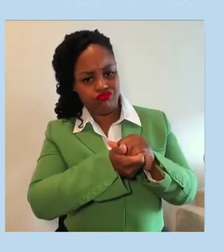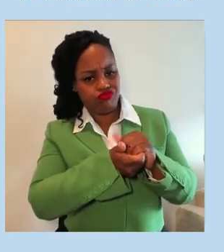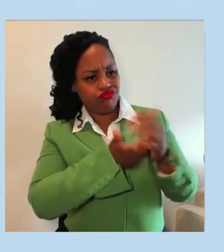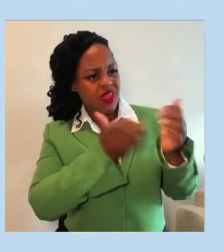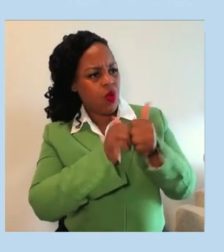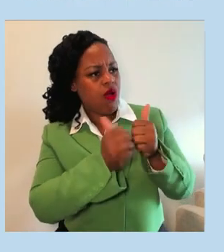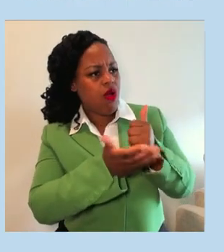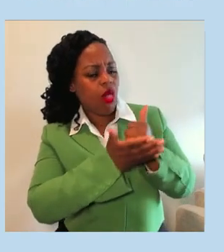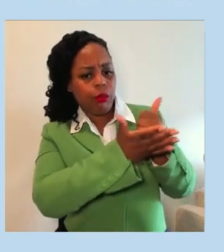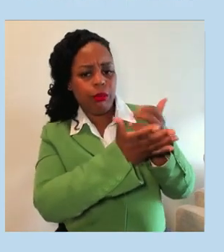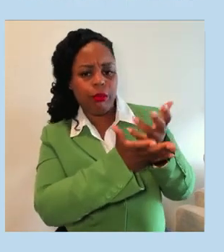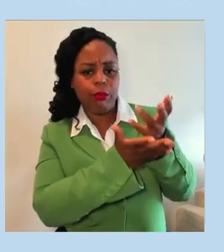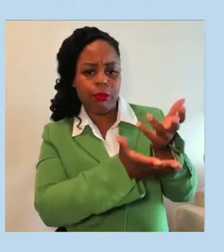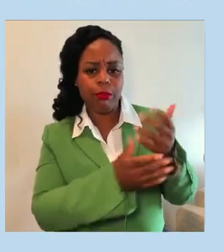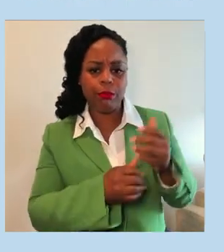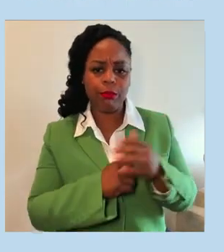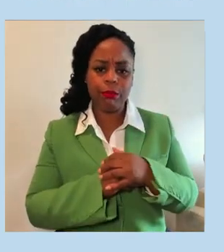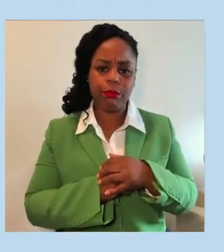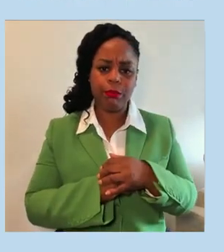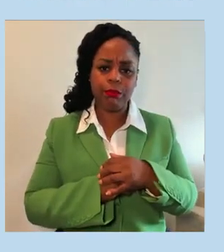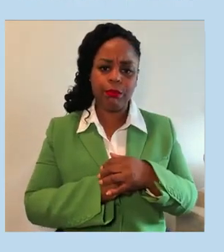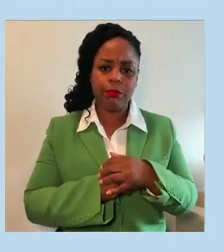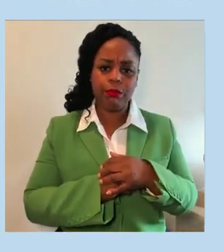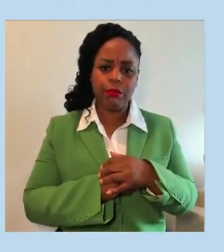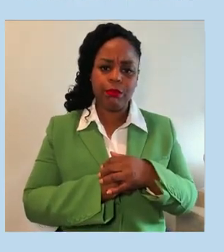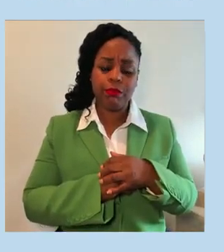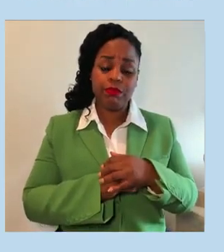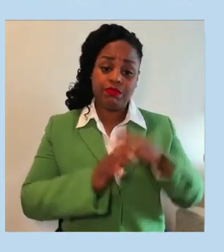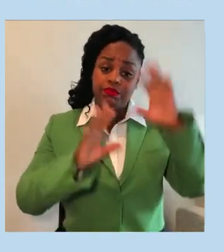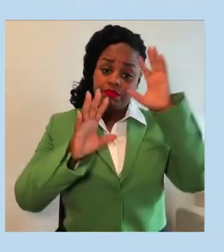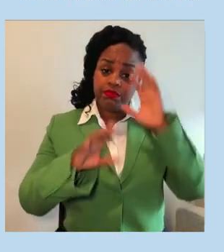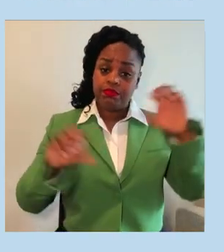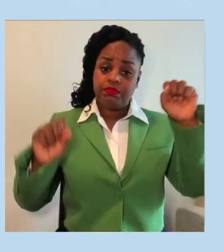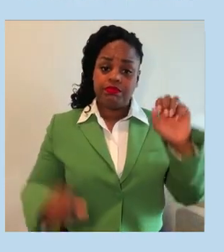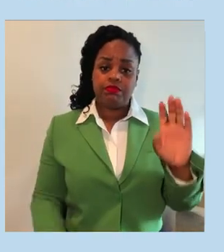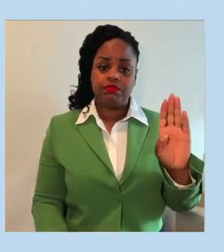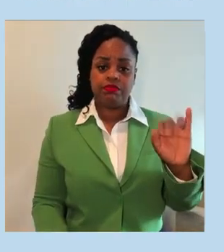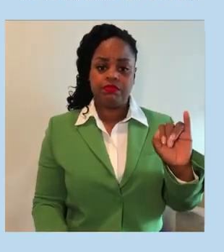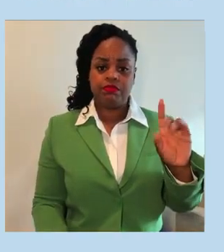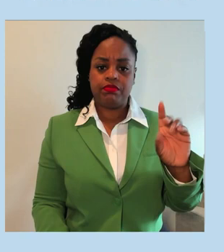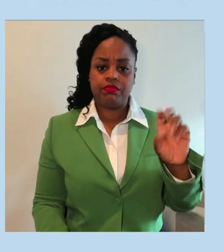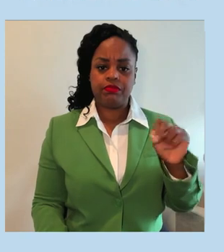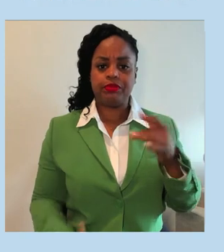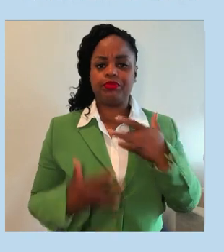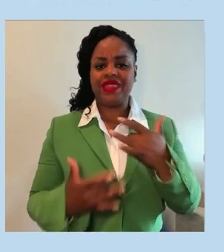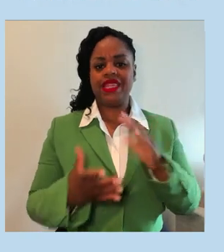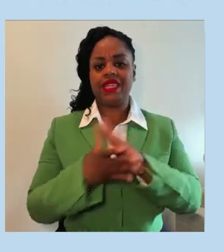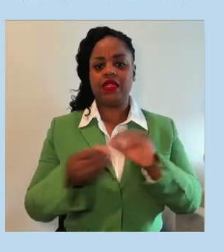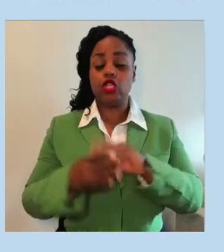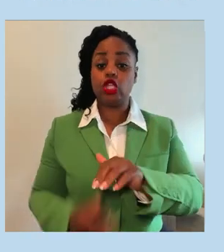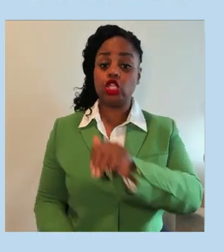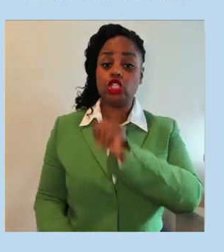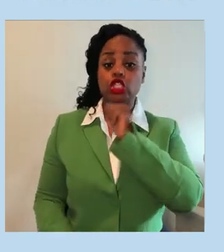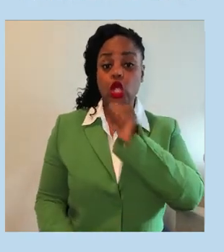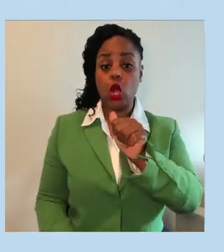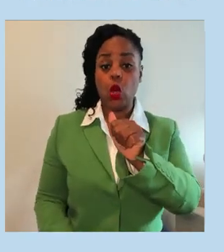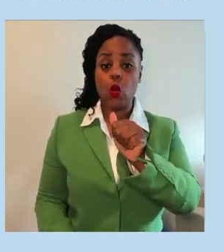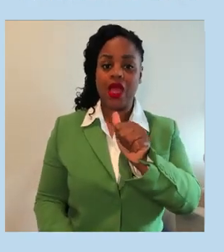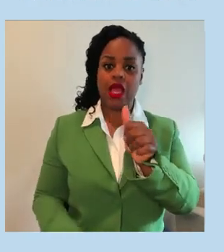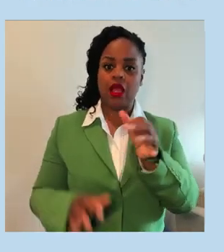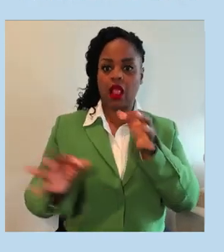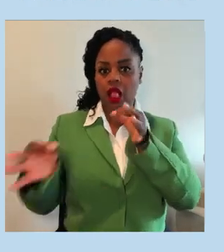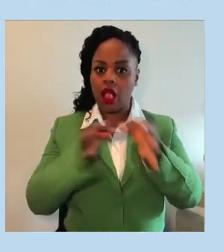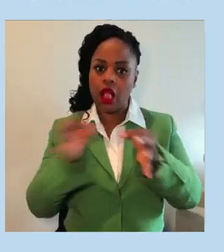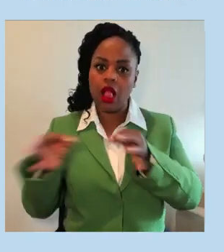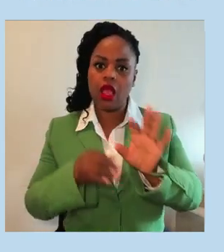Biden often says, "Don't tell me what your values are. Show me your budget, and I'll tell you what you value."